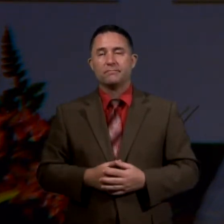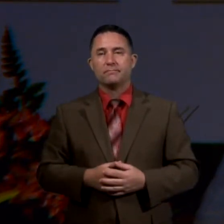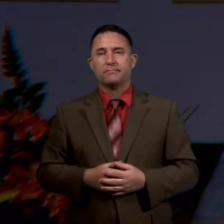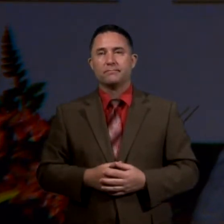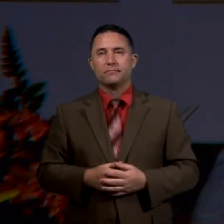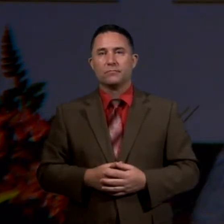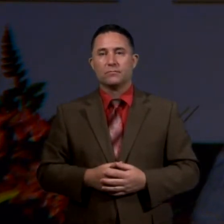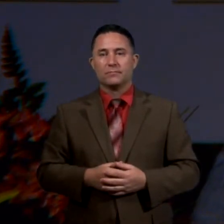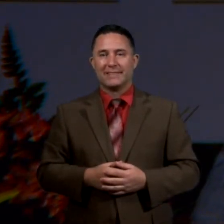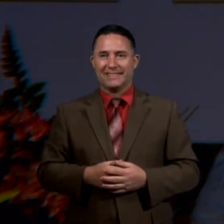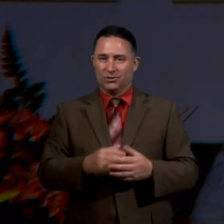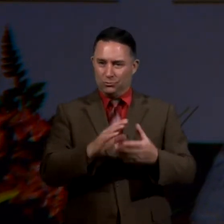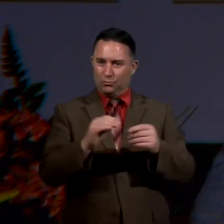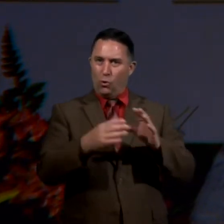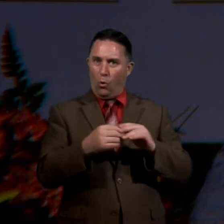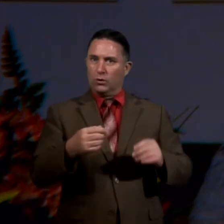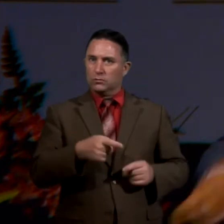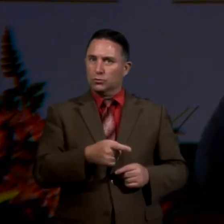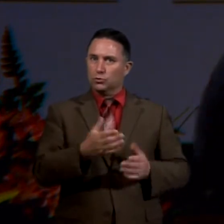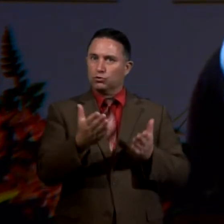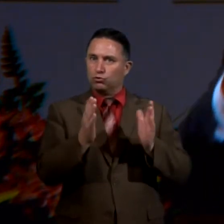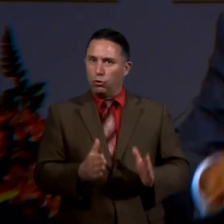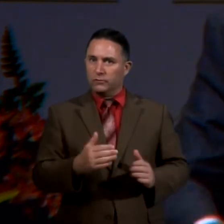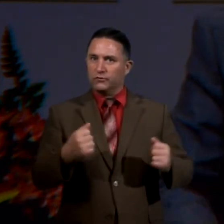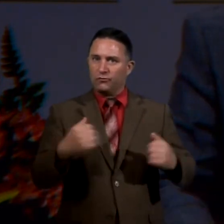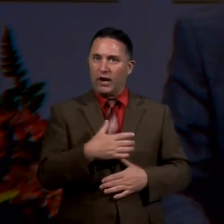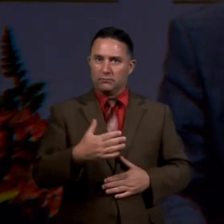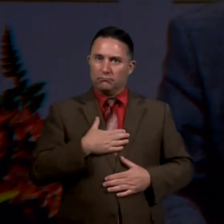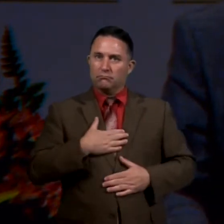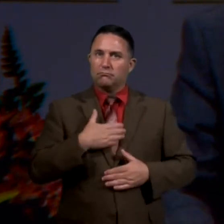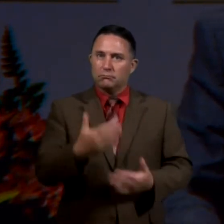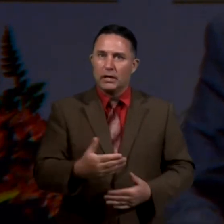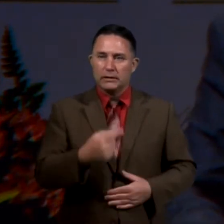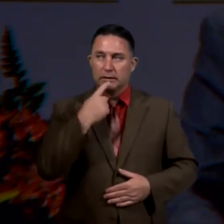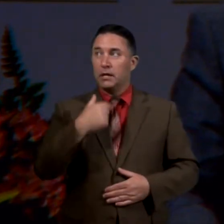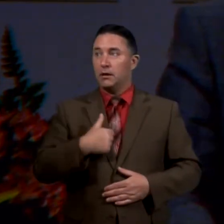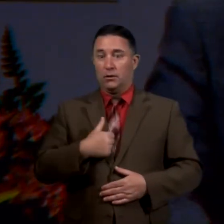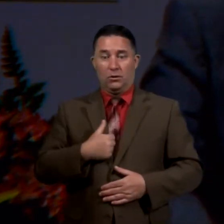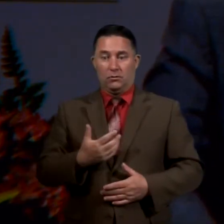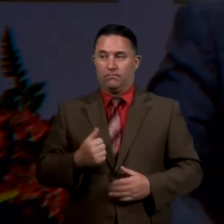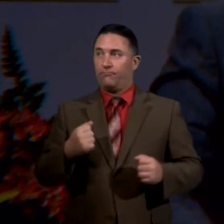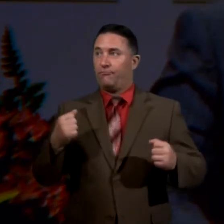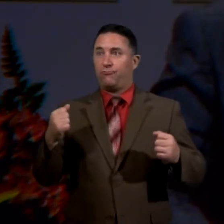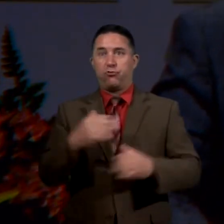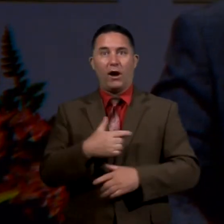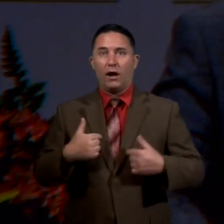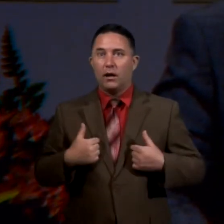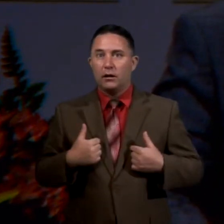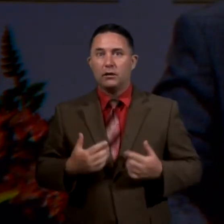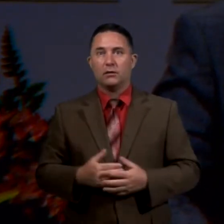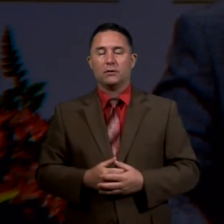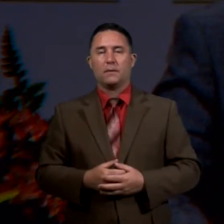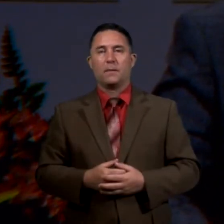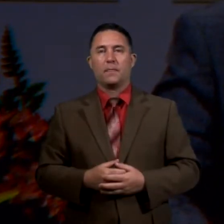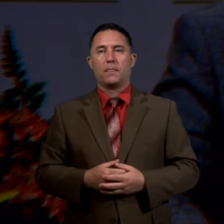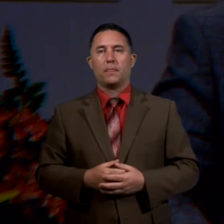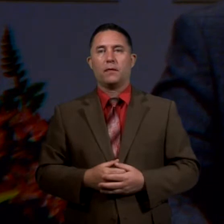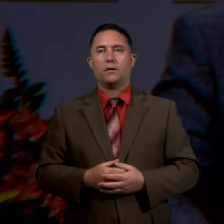This servant was afraid. He admitted it. He said, I was afraid.